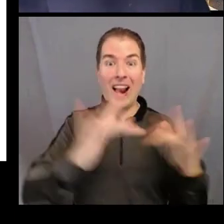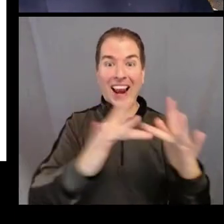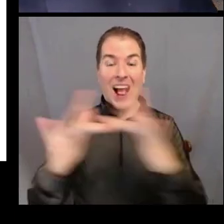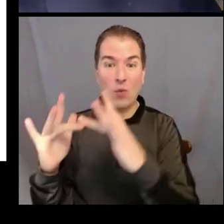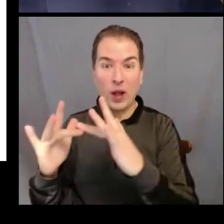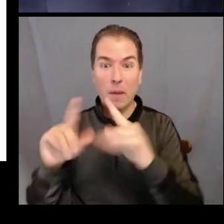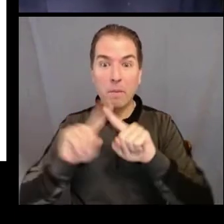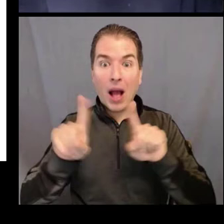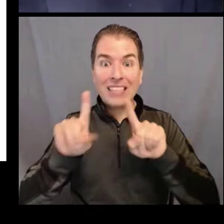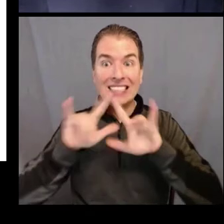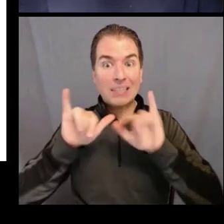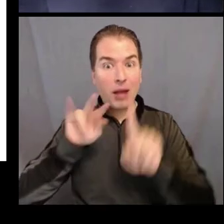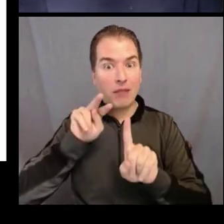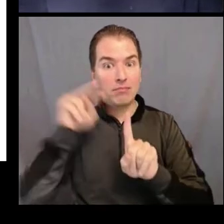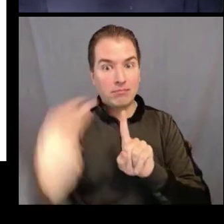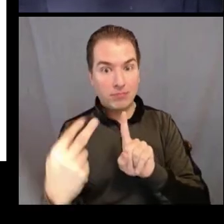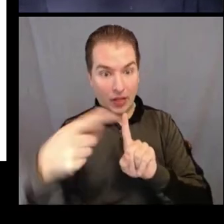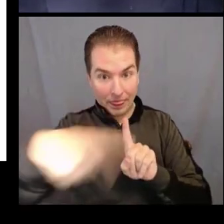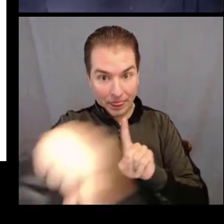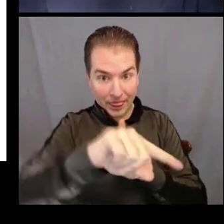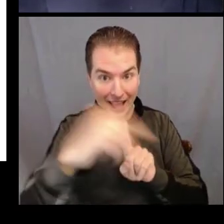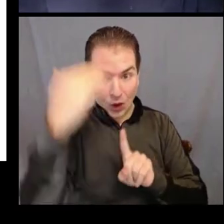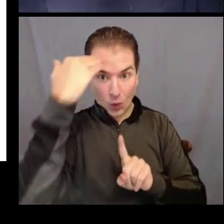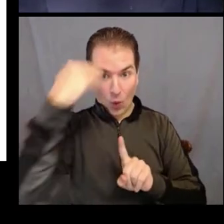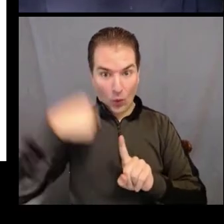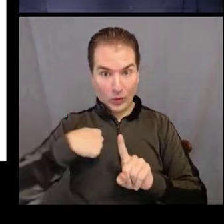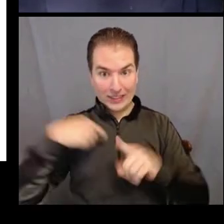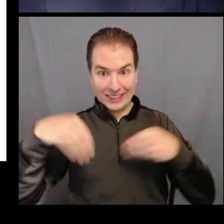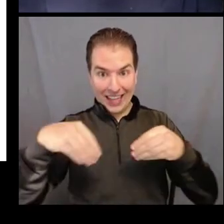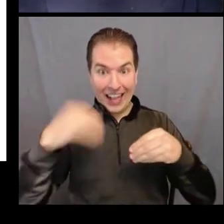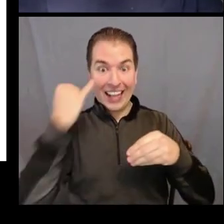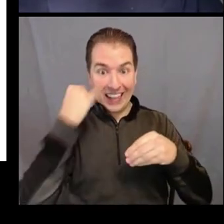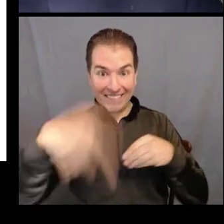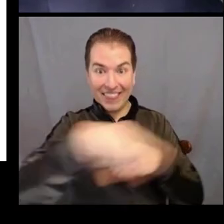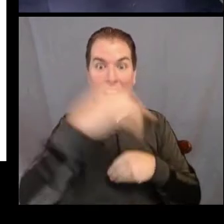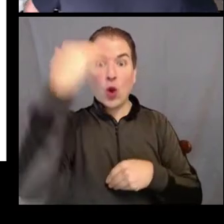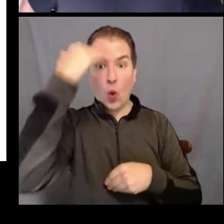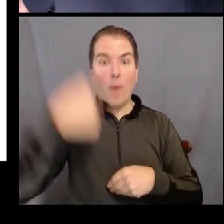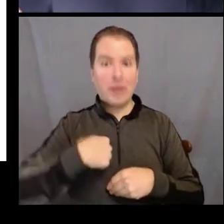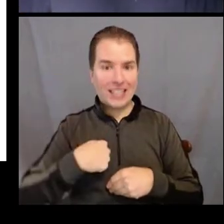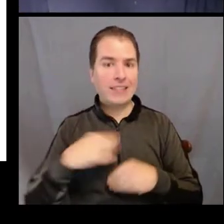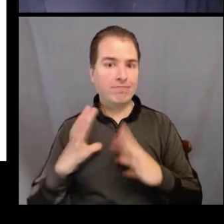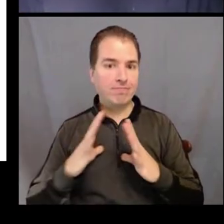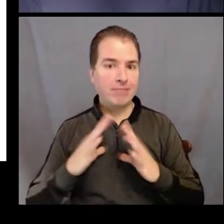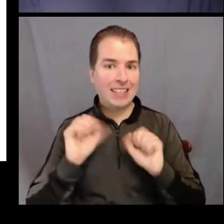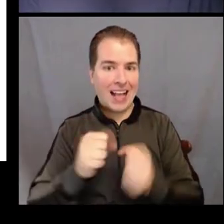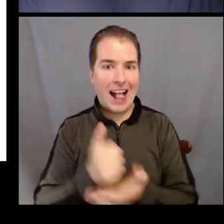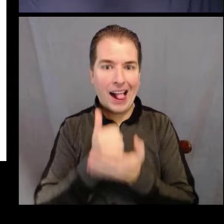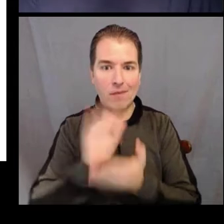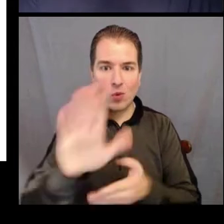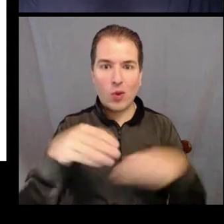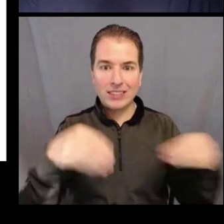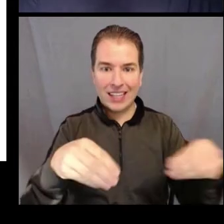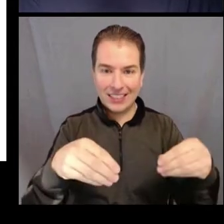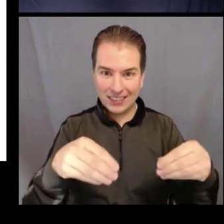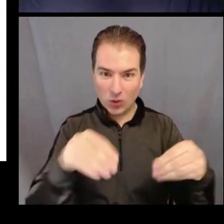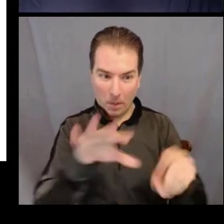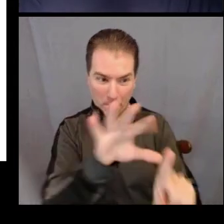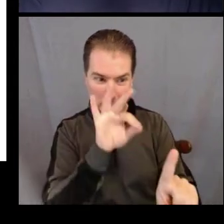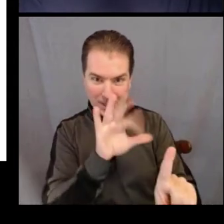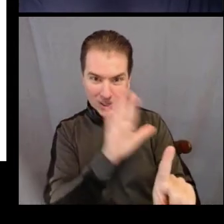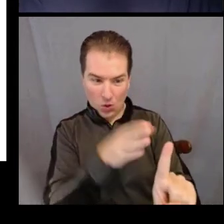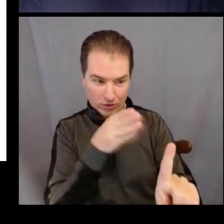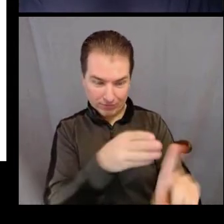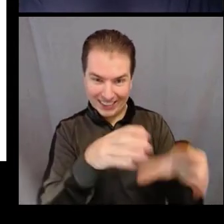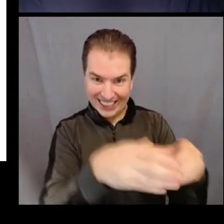comes to sales, it's who knows you. And that's the important thing to consider. Pick a market niche you know and make